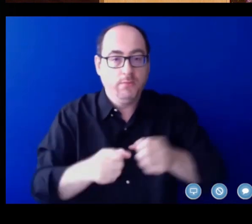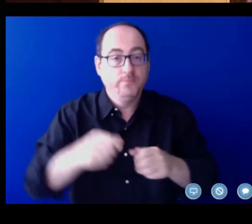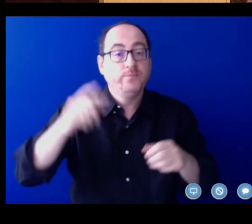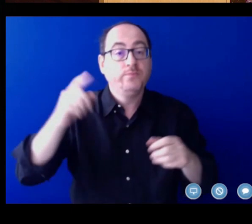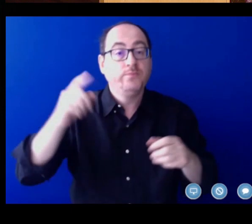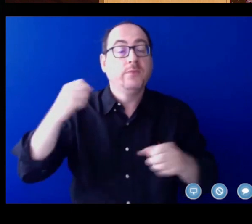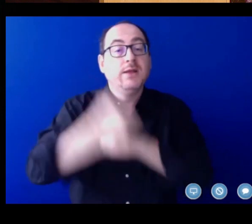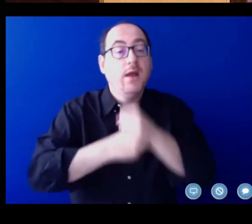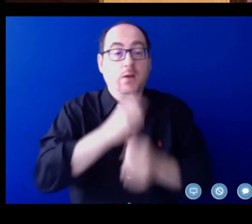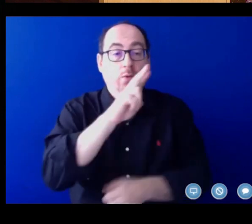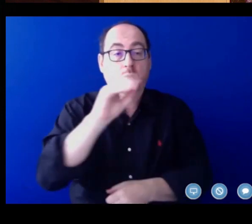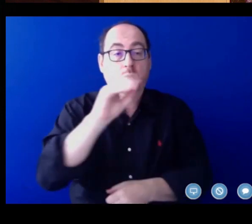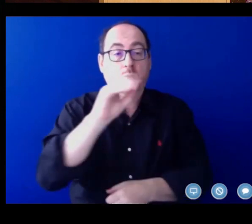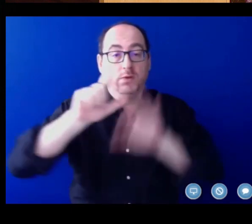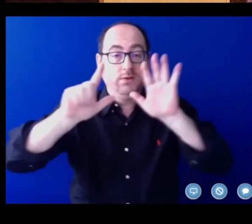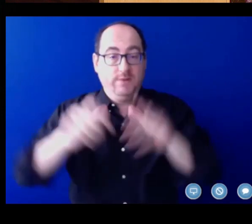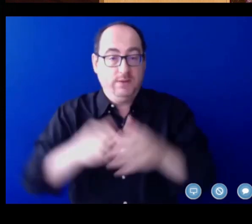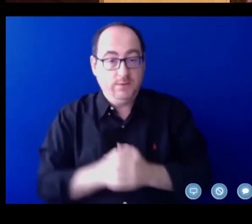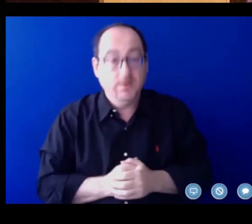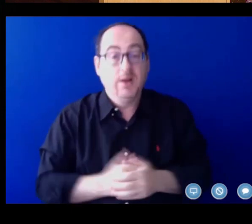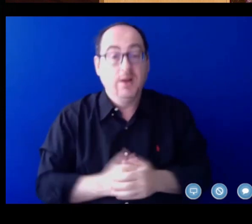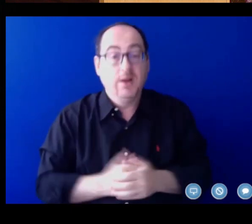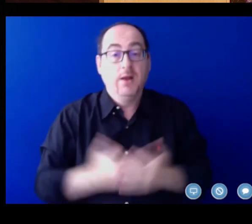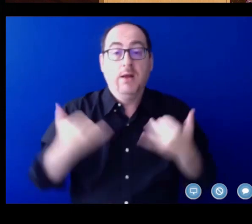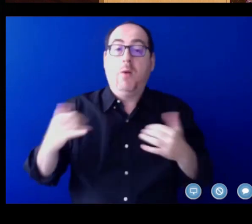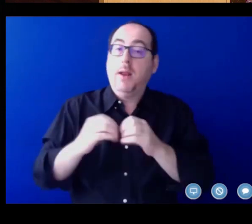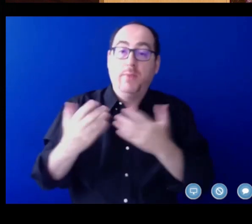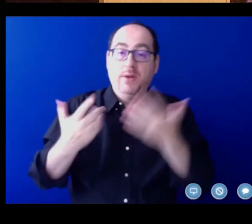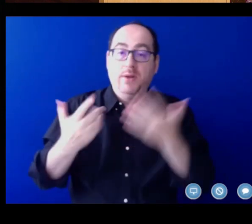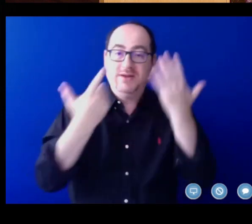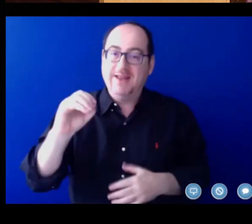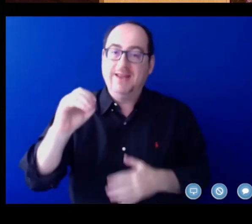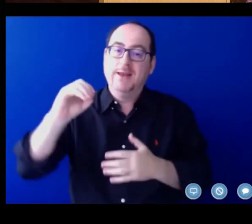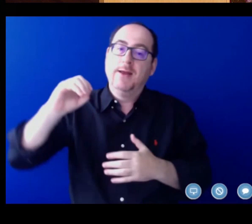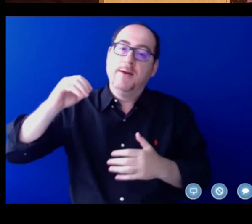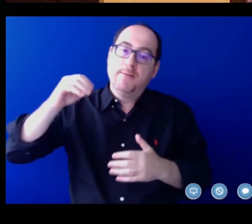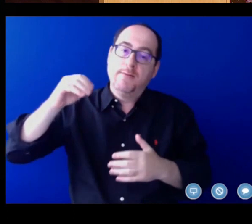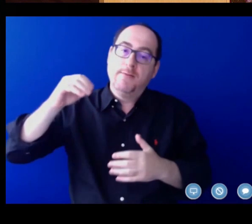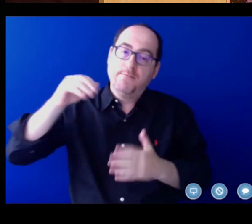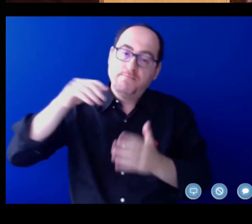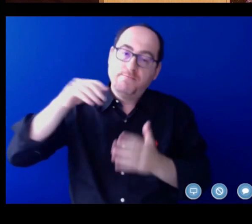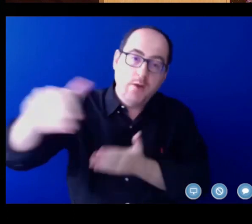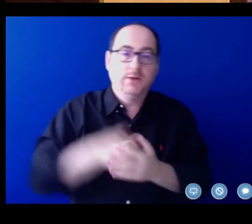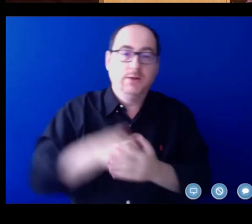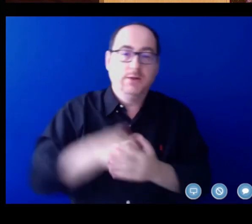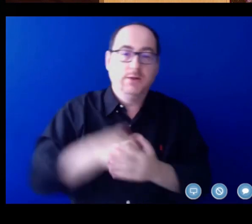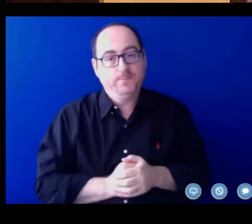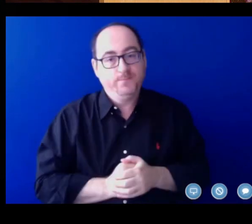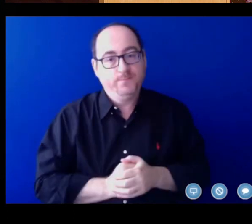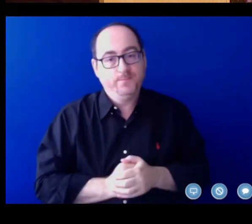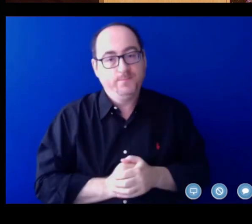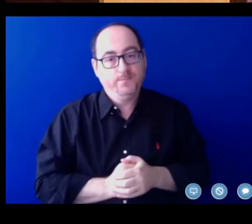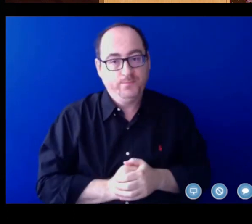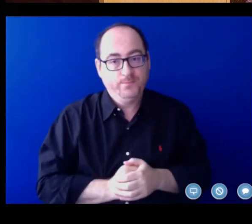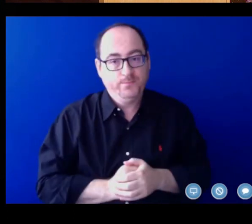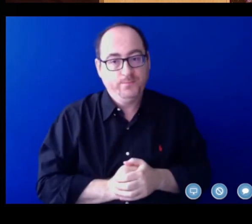at the 2017 figures, 40 million of those people are still inside their own countries, so they're internally displaced. 25.4